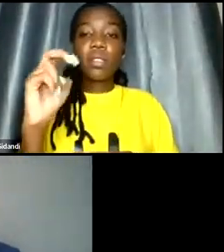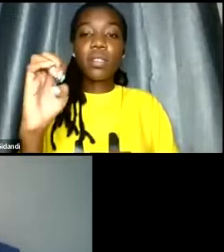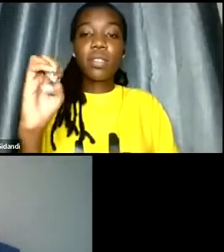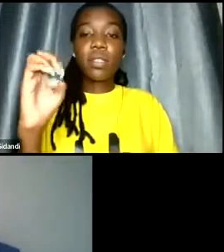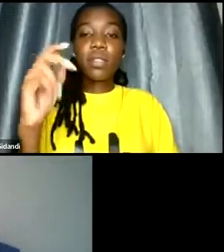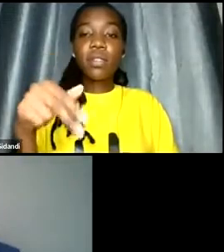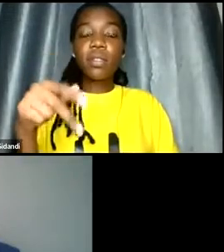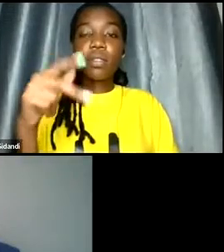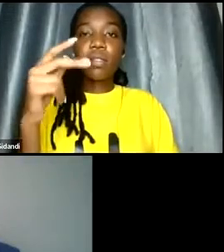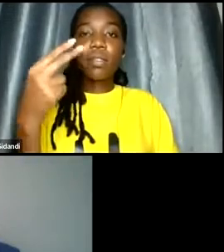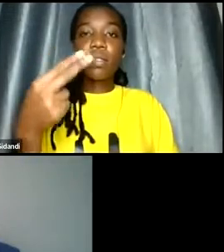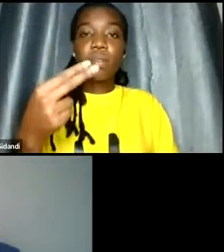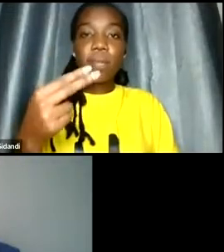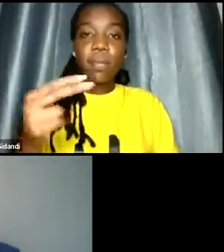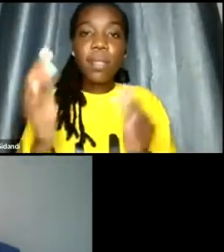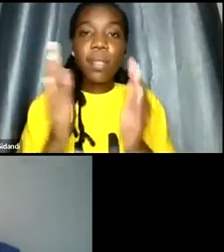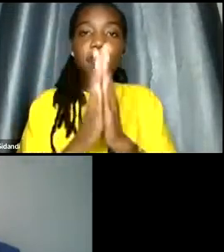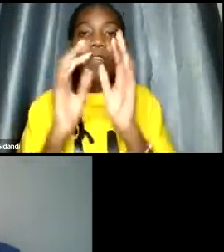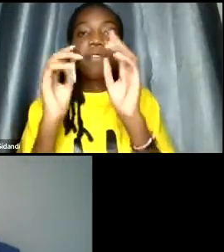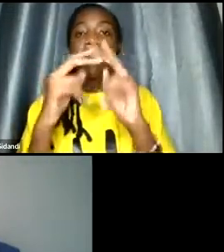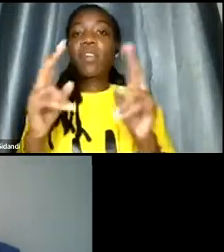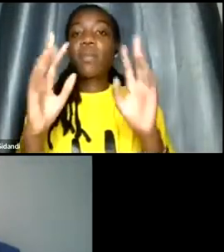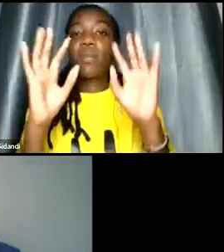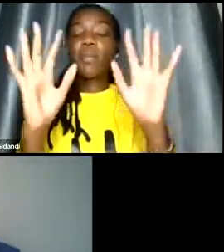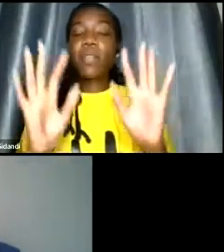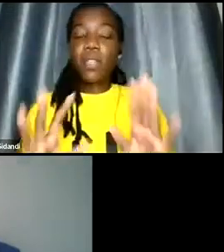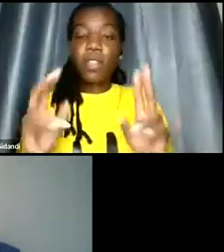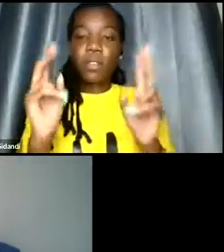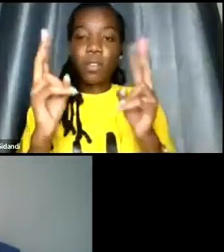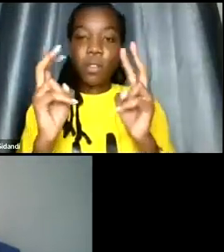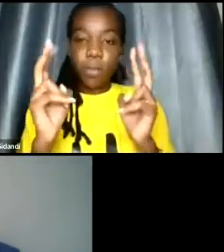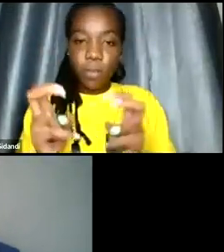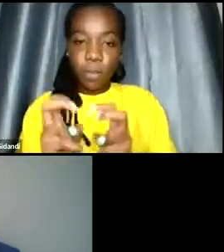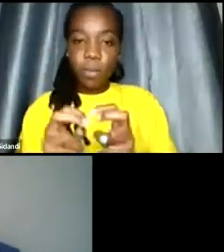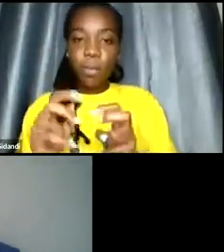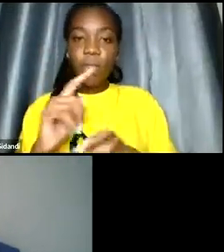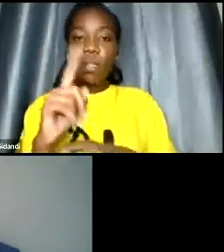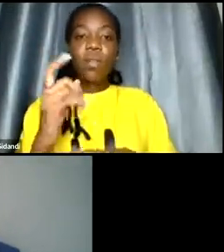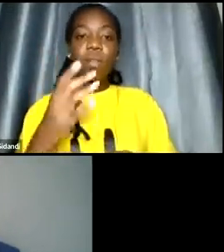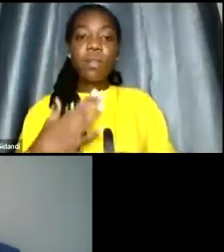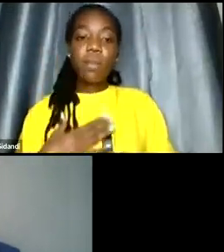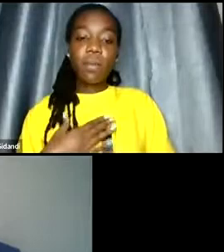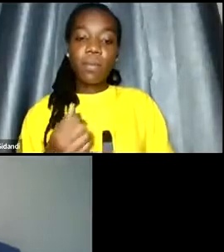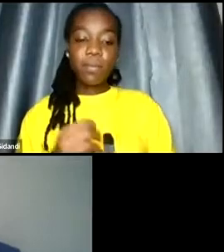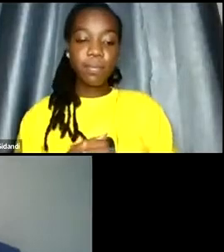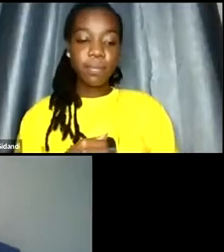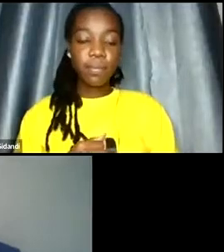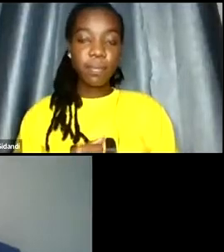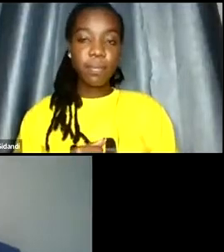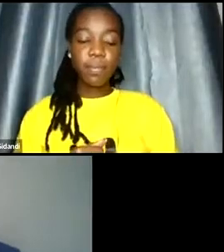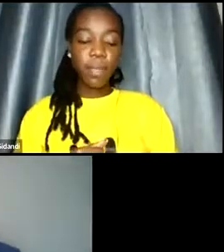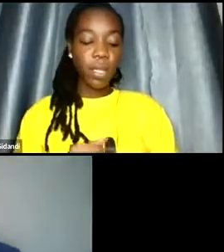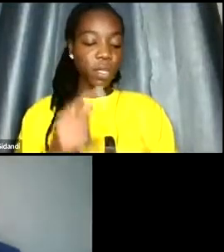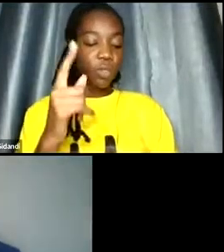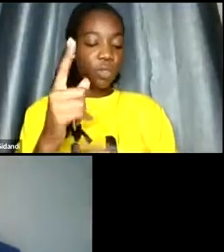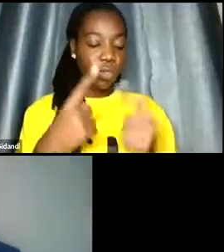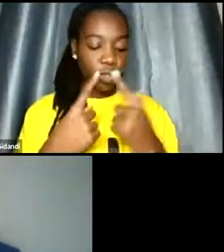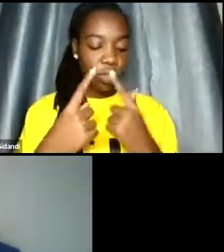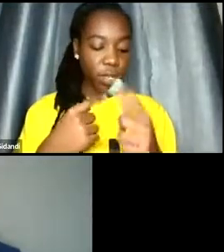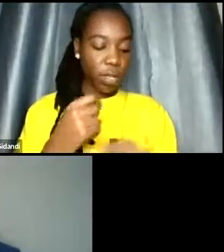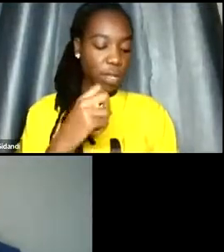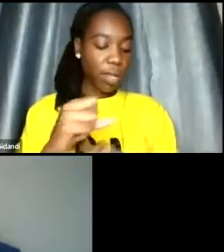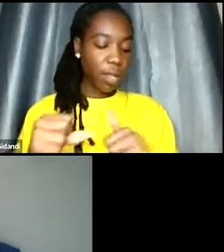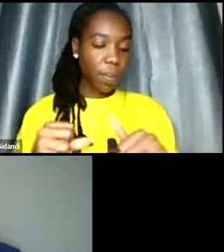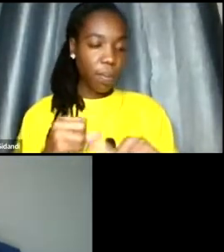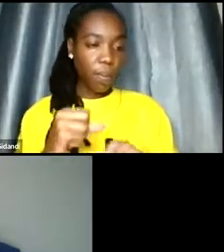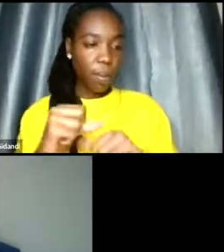discussion, a very important topic, succession planning. My question is, you have mentioned about